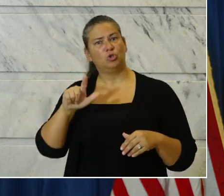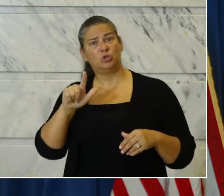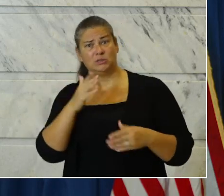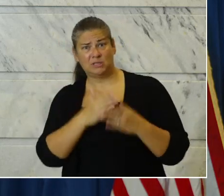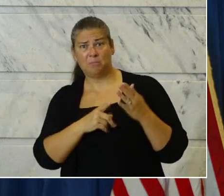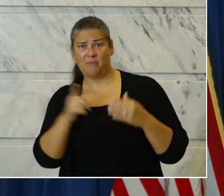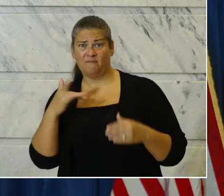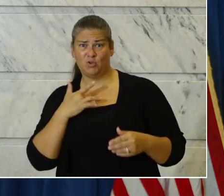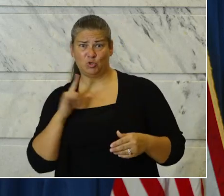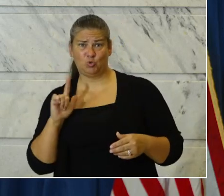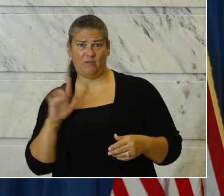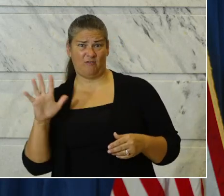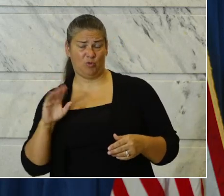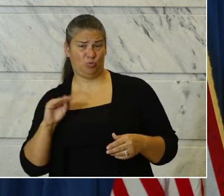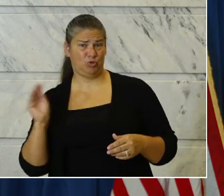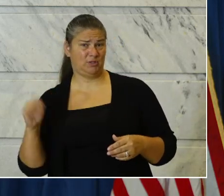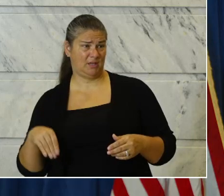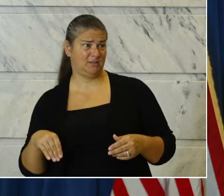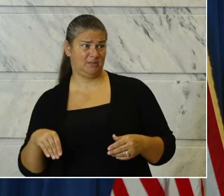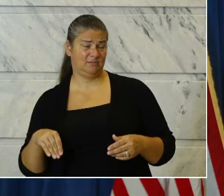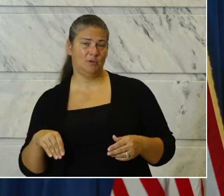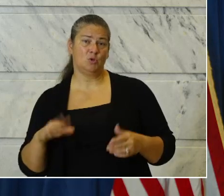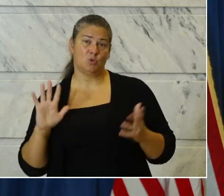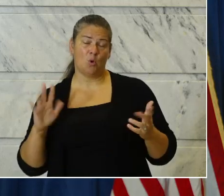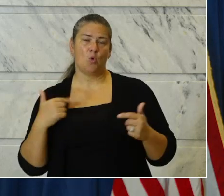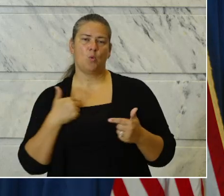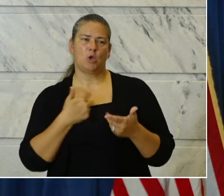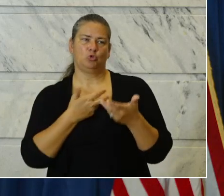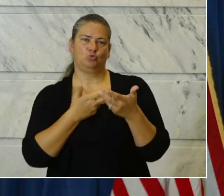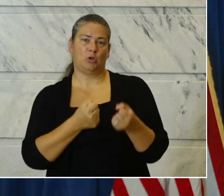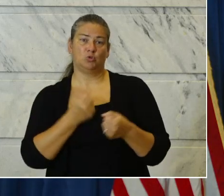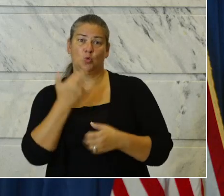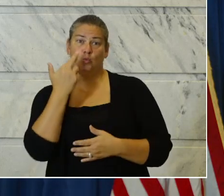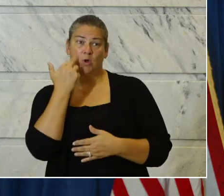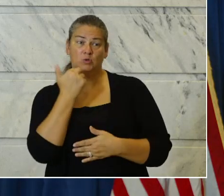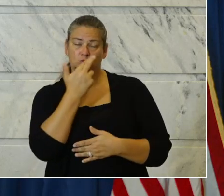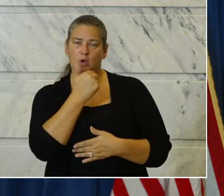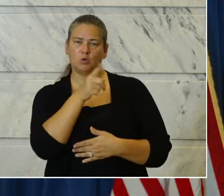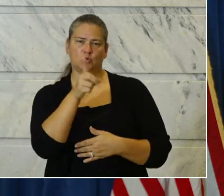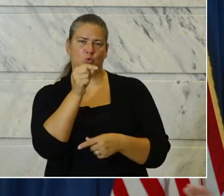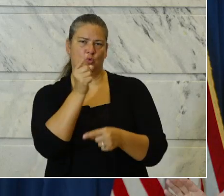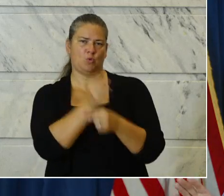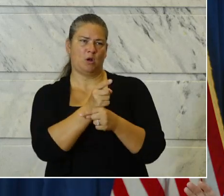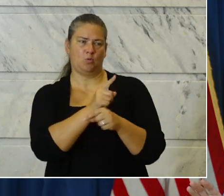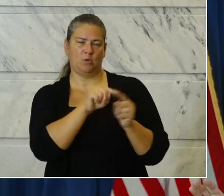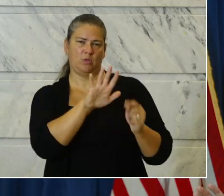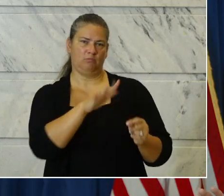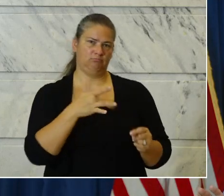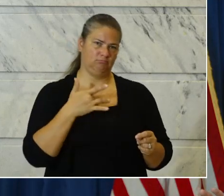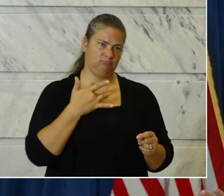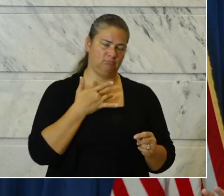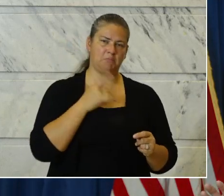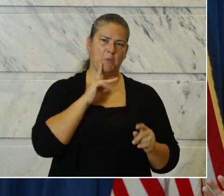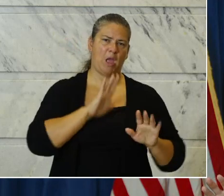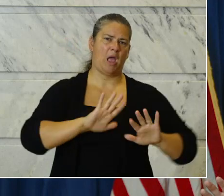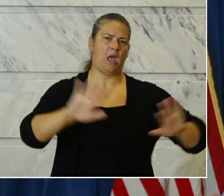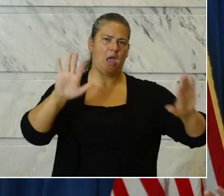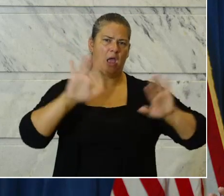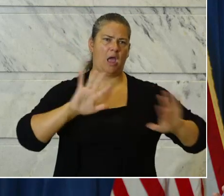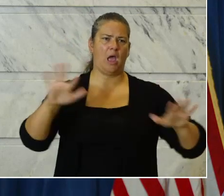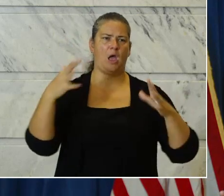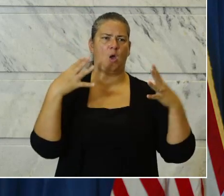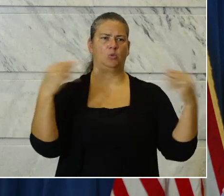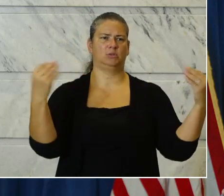but we're trusting our restaurants to make sure that they do things right and continue to push people outside.